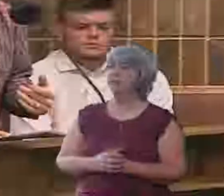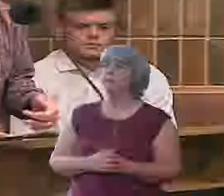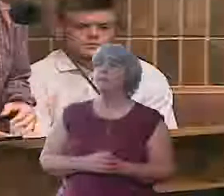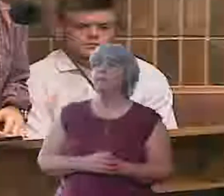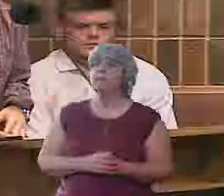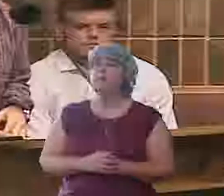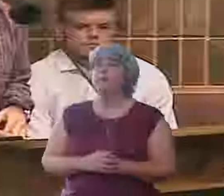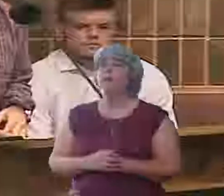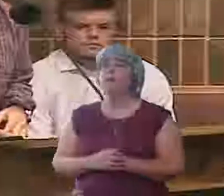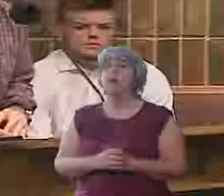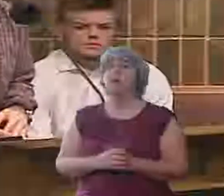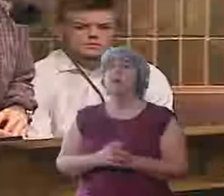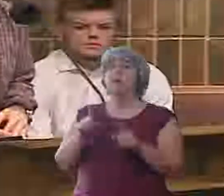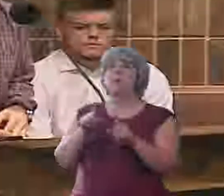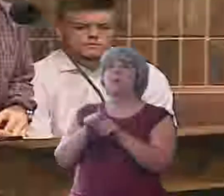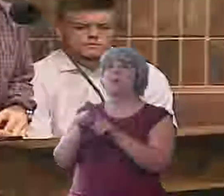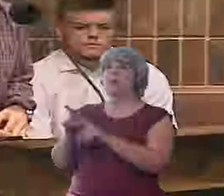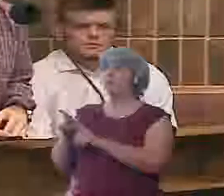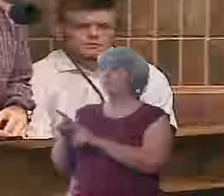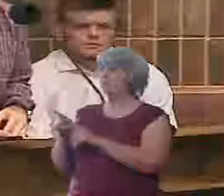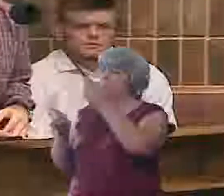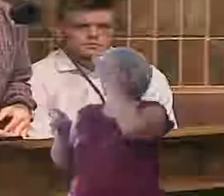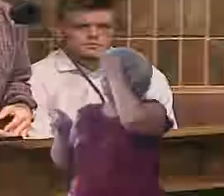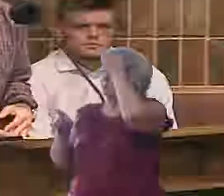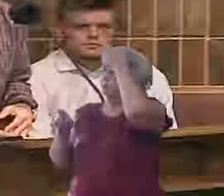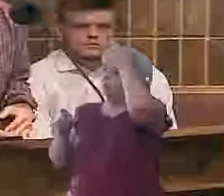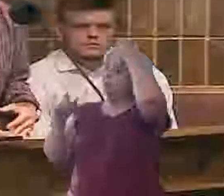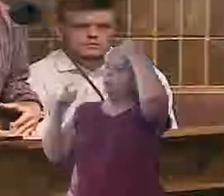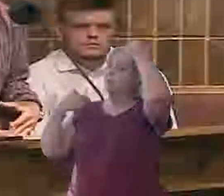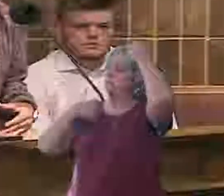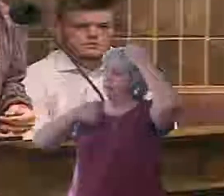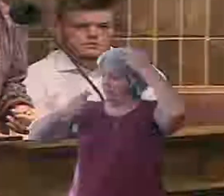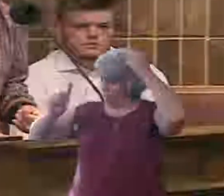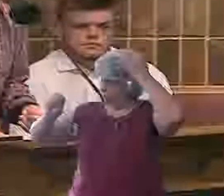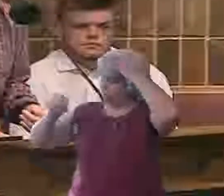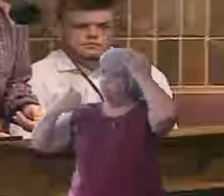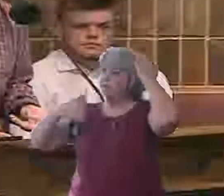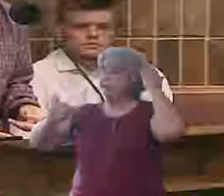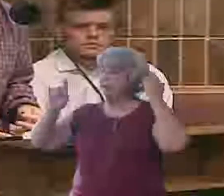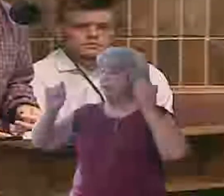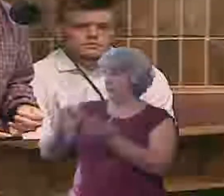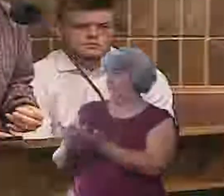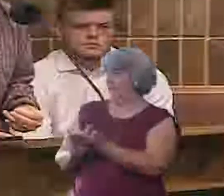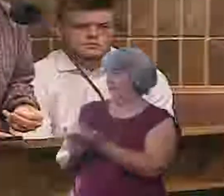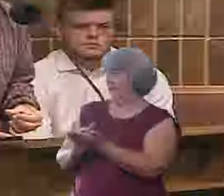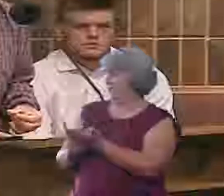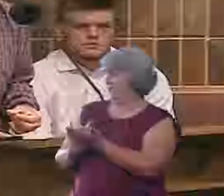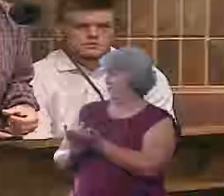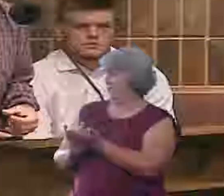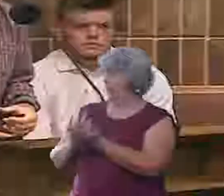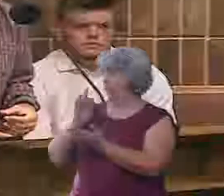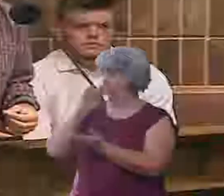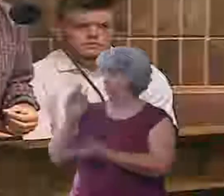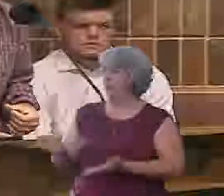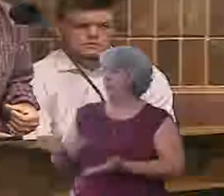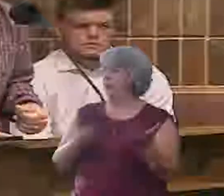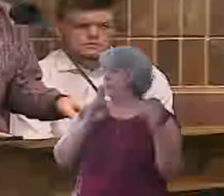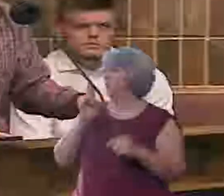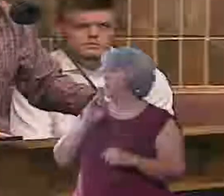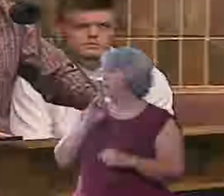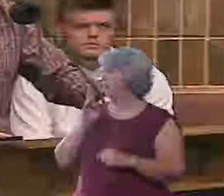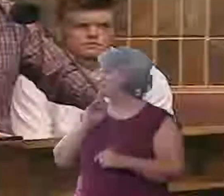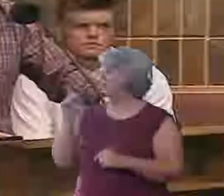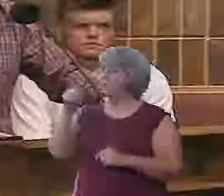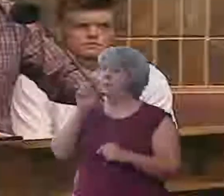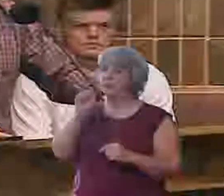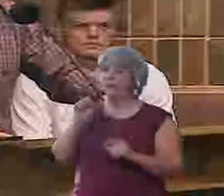make note the bulletin I mentioned this morning for the medications for Honduras. If you can make contributions to that and bring some medications that we need for